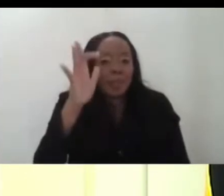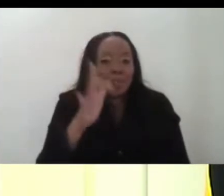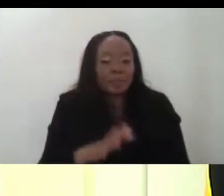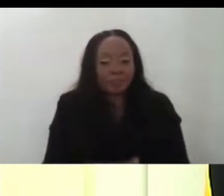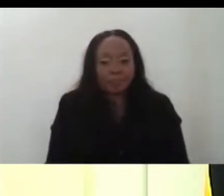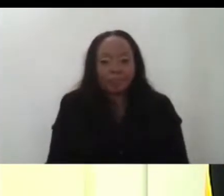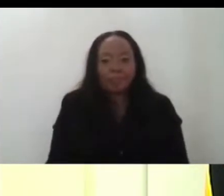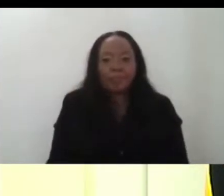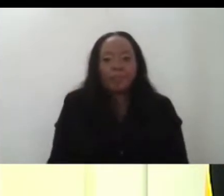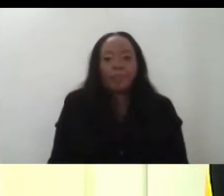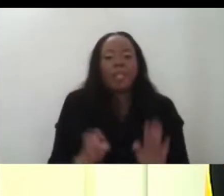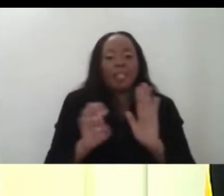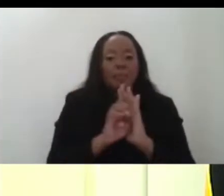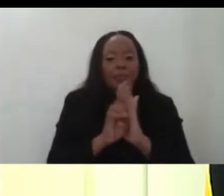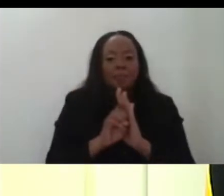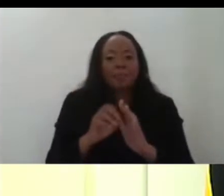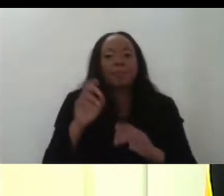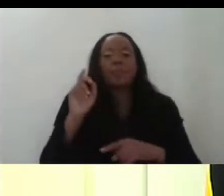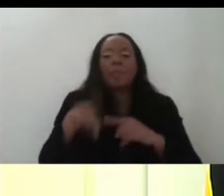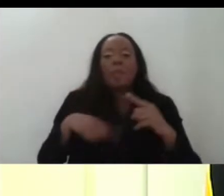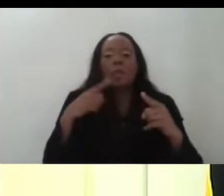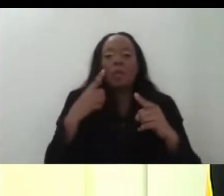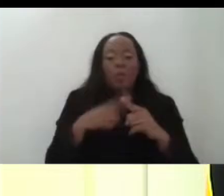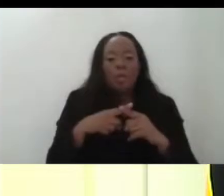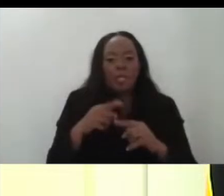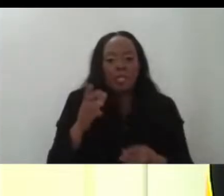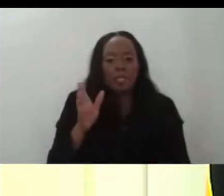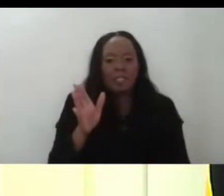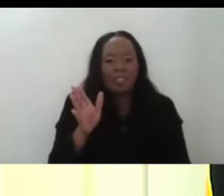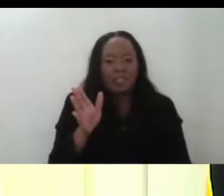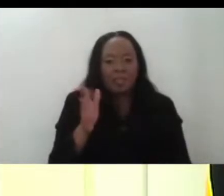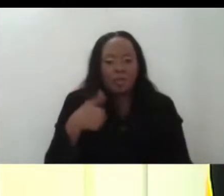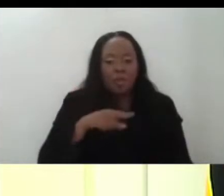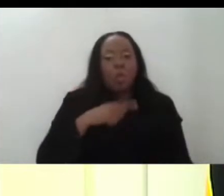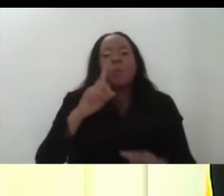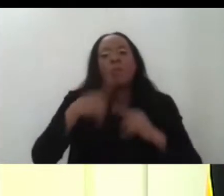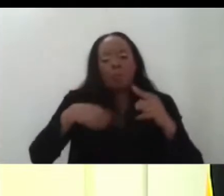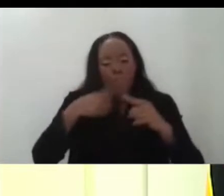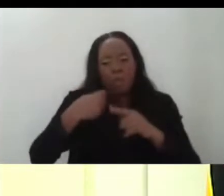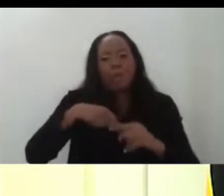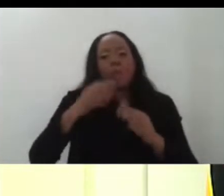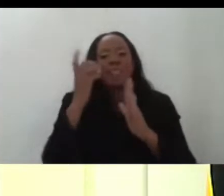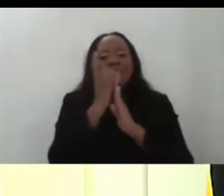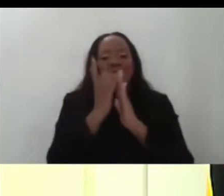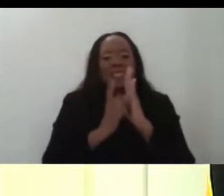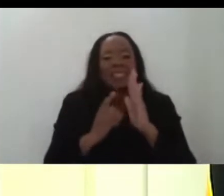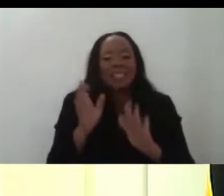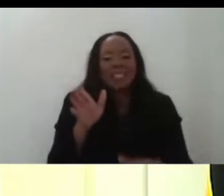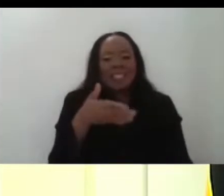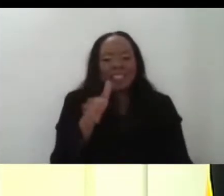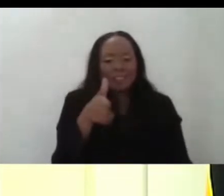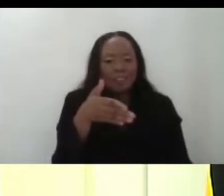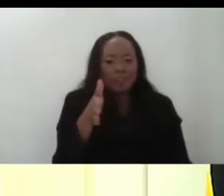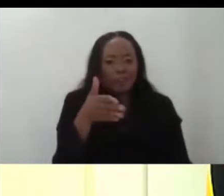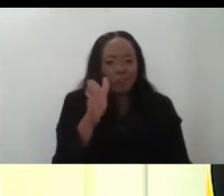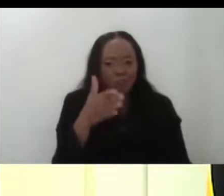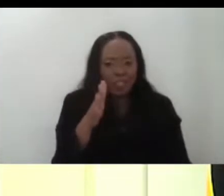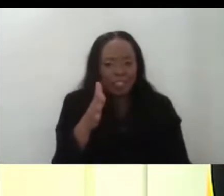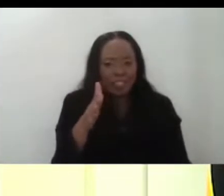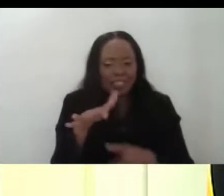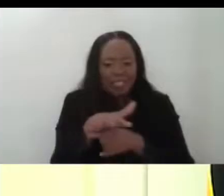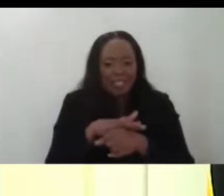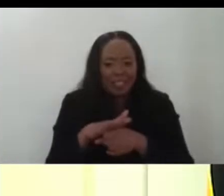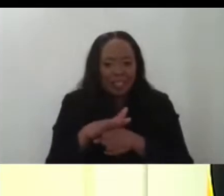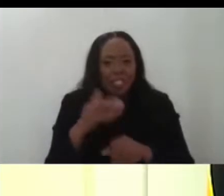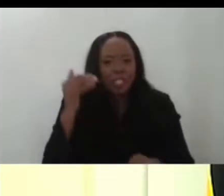fisheries complex breakwater was initially designed, the blocks, the dolos, those